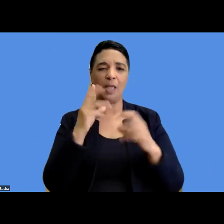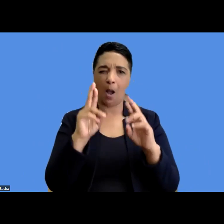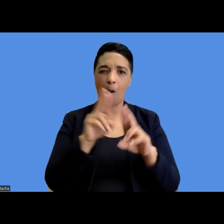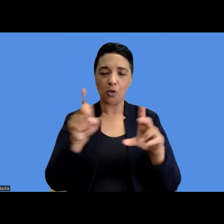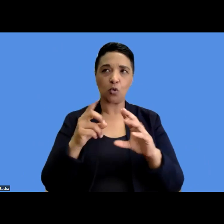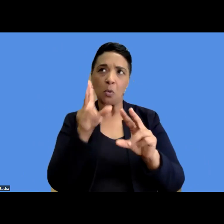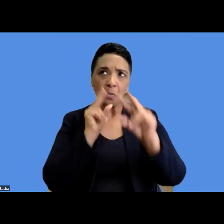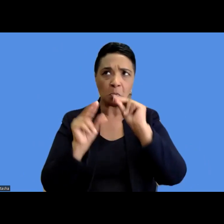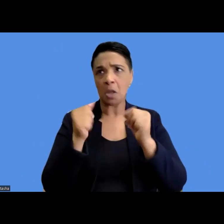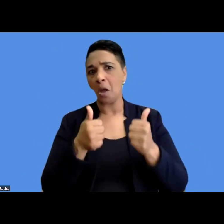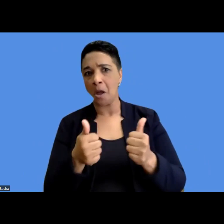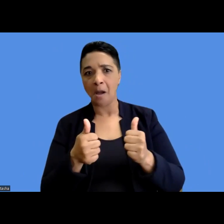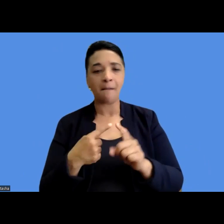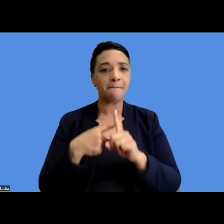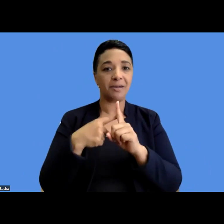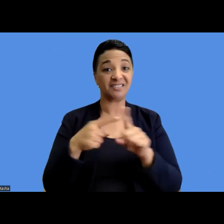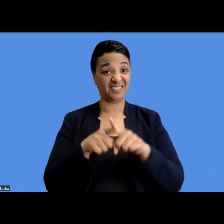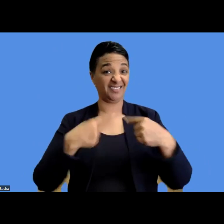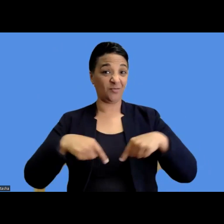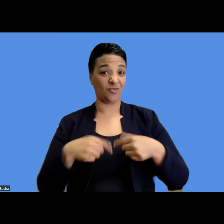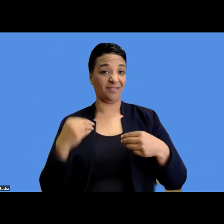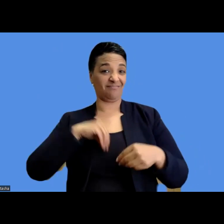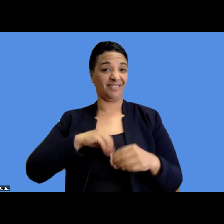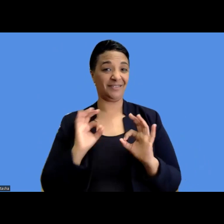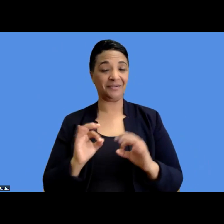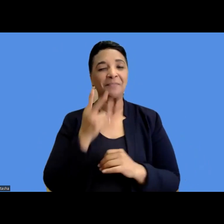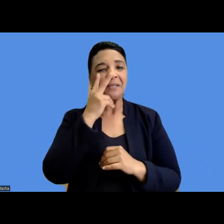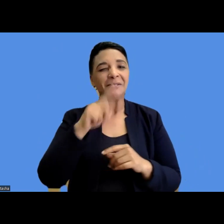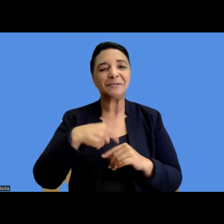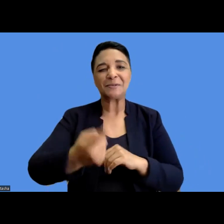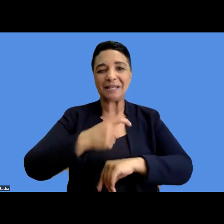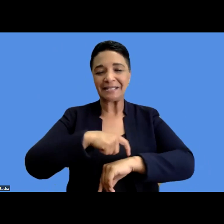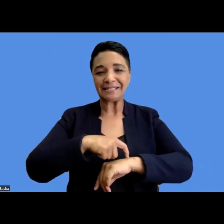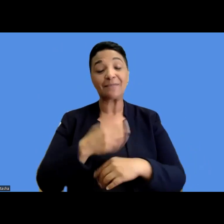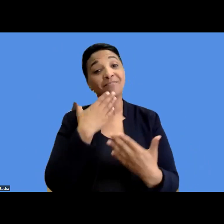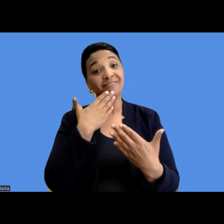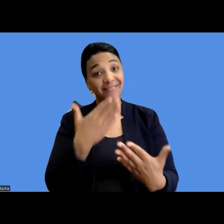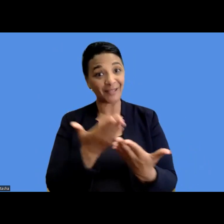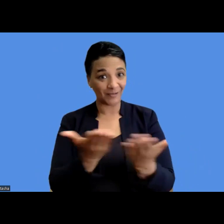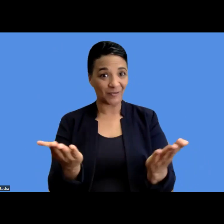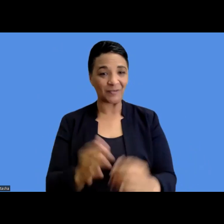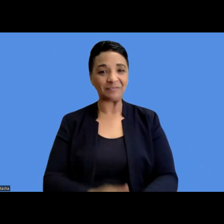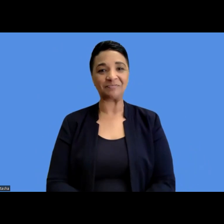you as it was been for us as well. See you next time, and thank you for all.